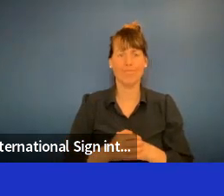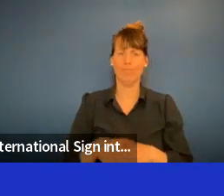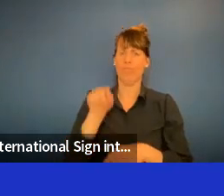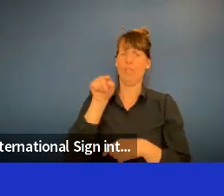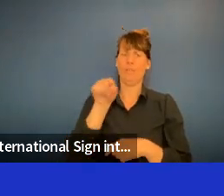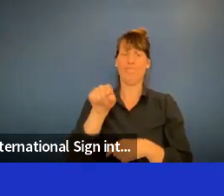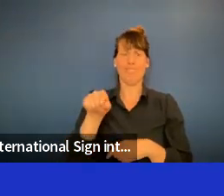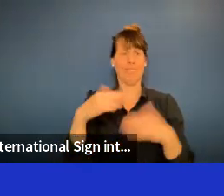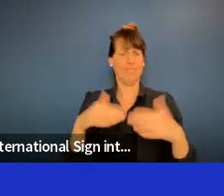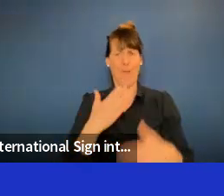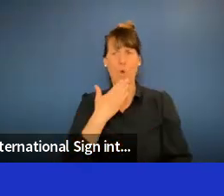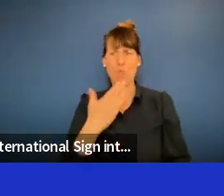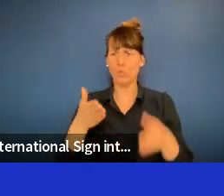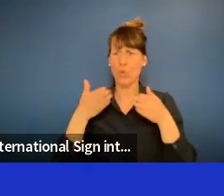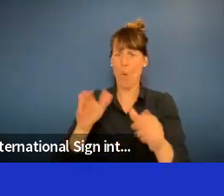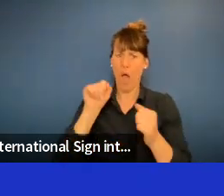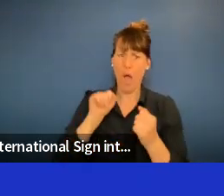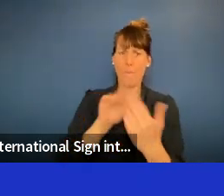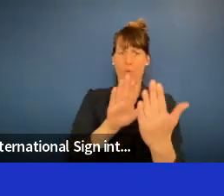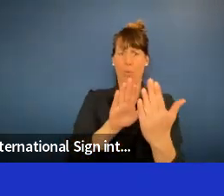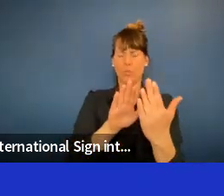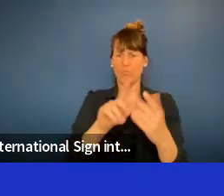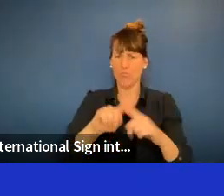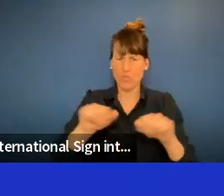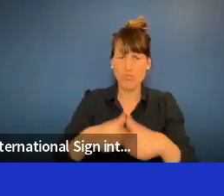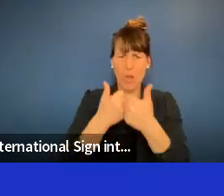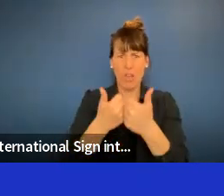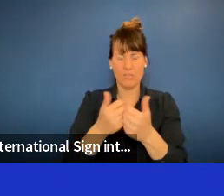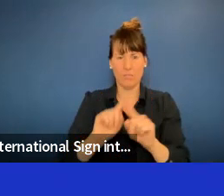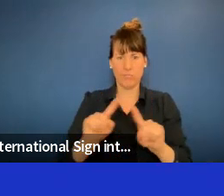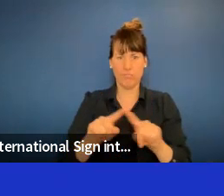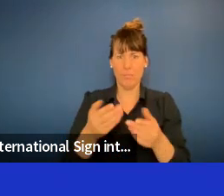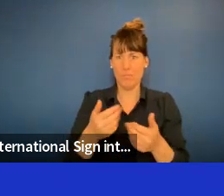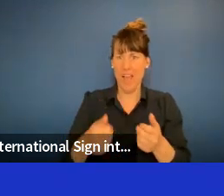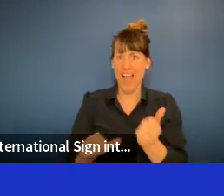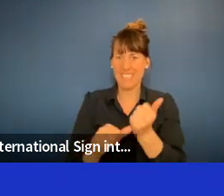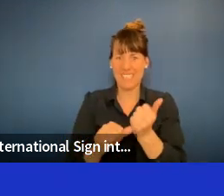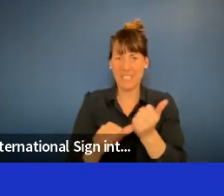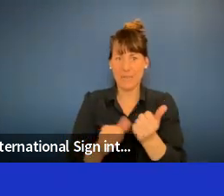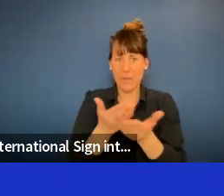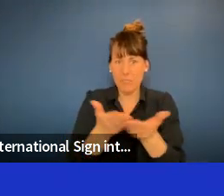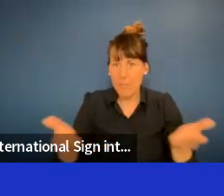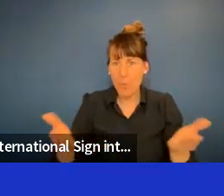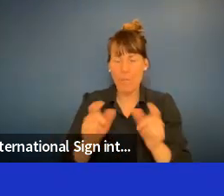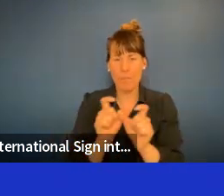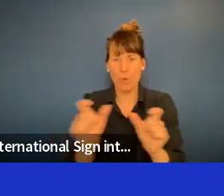My name is Satish. I'm, as Fernando mentioned, and I'm joining from the regional office of World Health Organization.